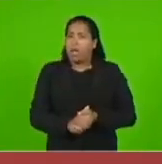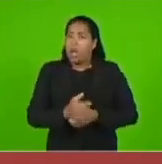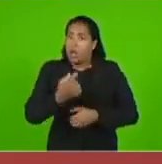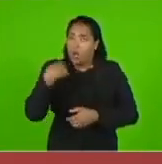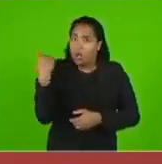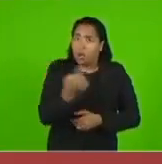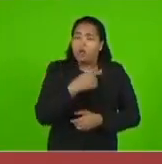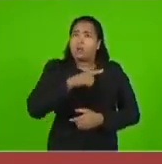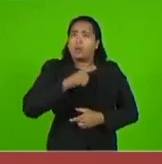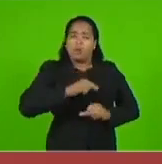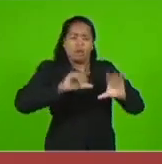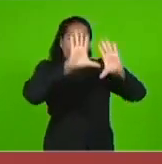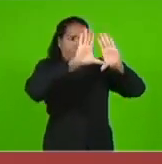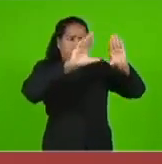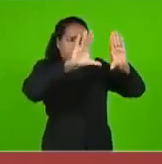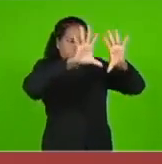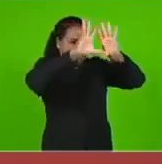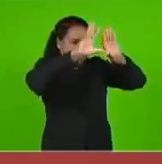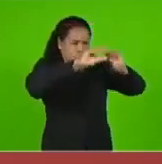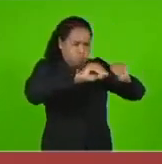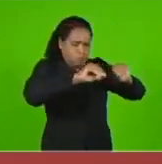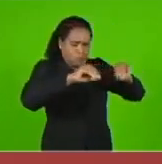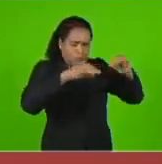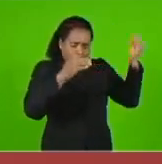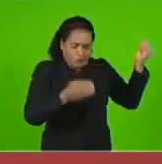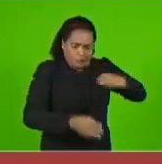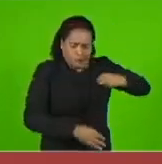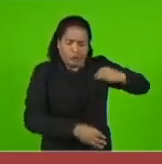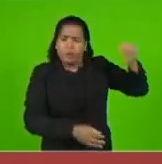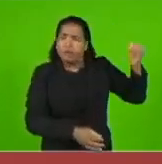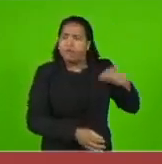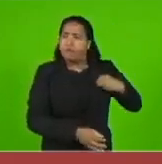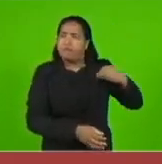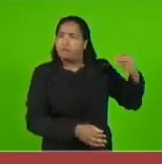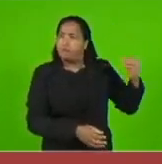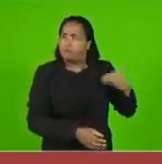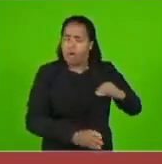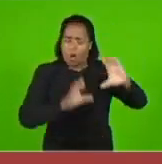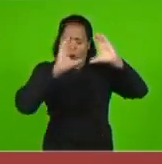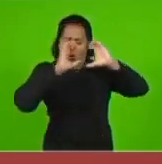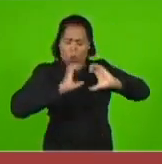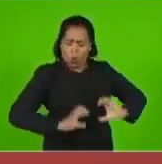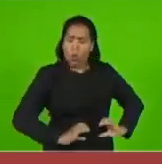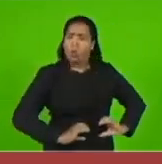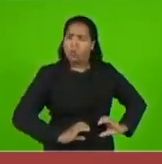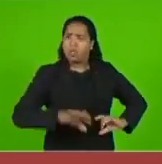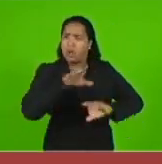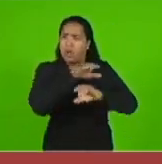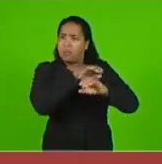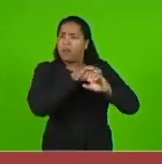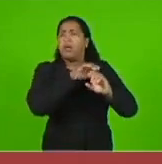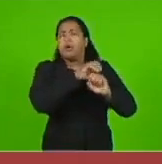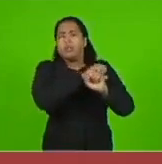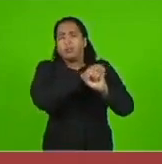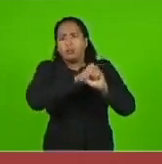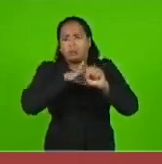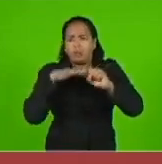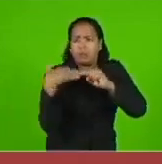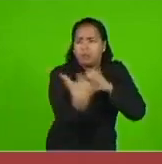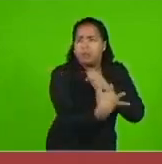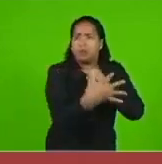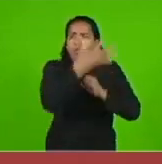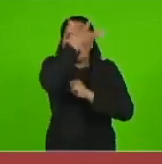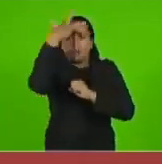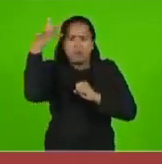the understanding. We have a dark cloud that is controlling the world. It reflected in the social behavior of